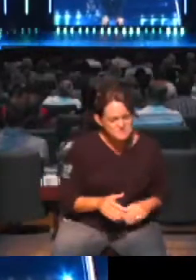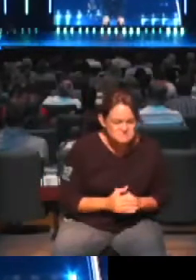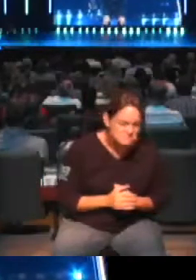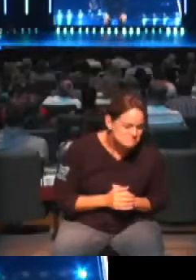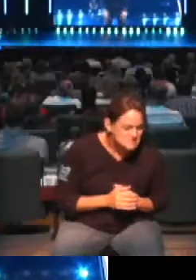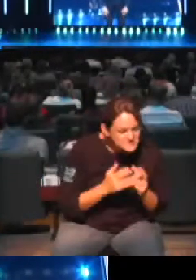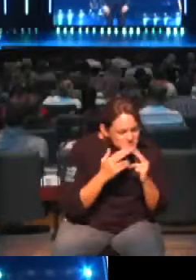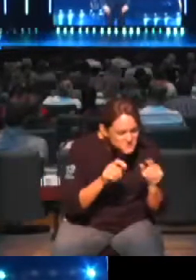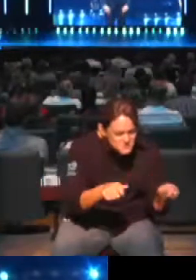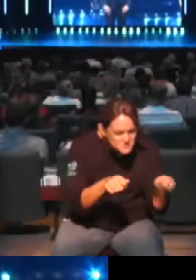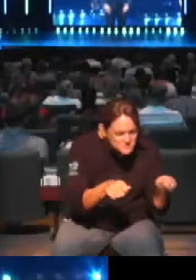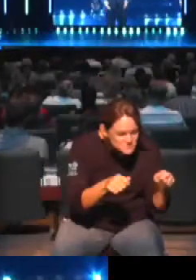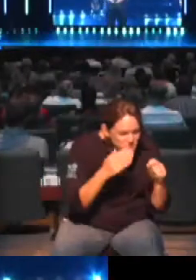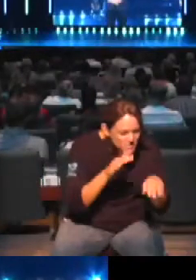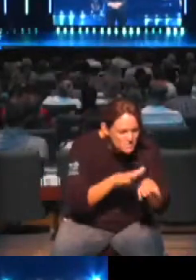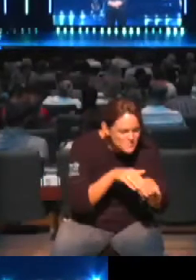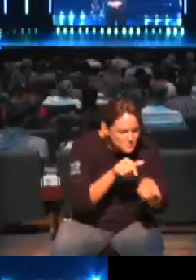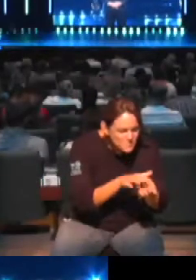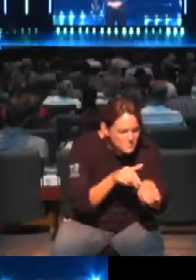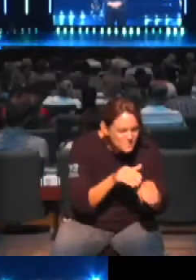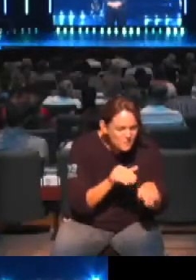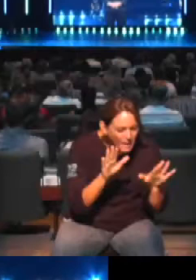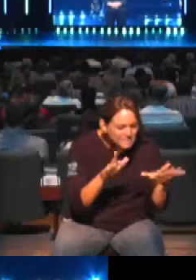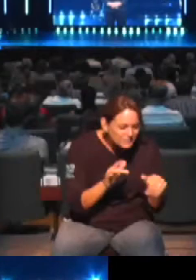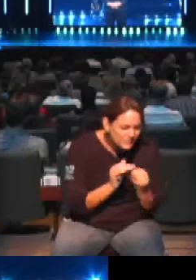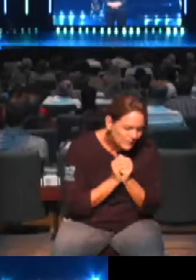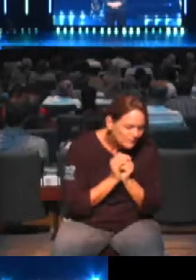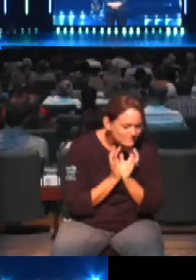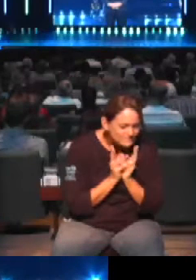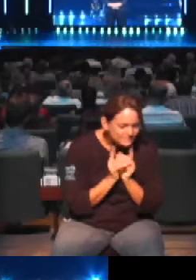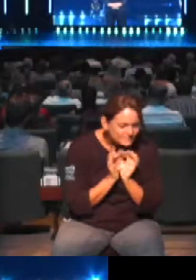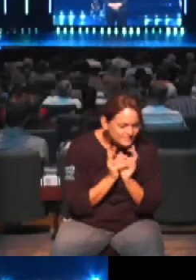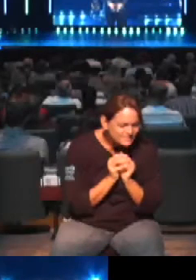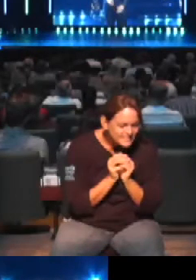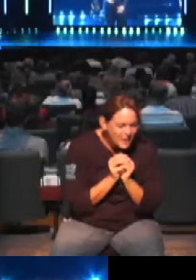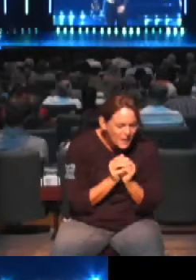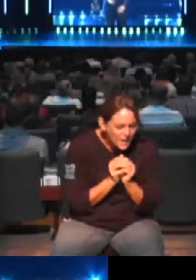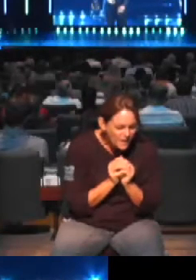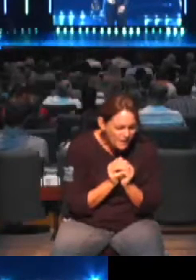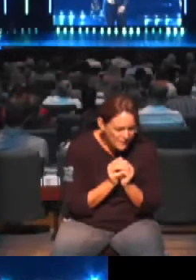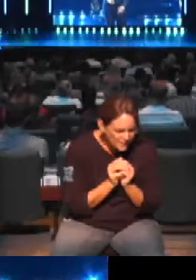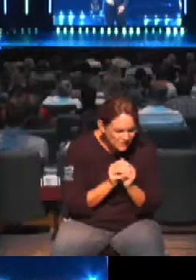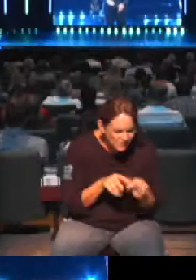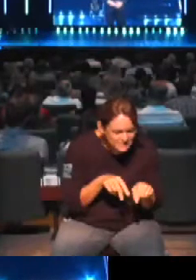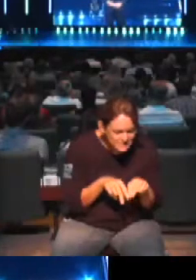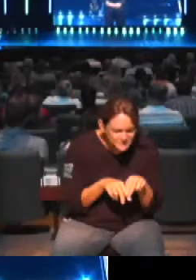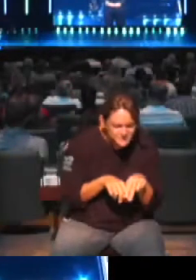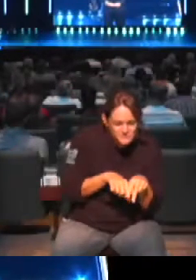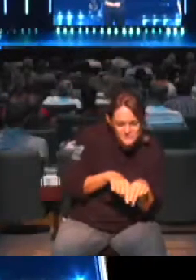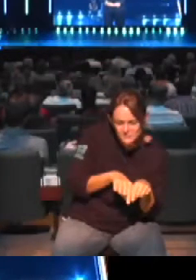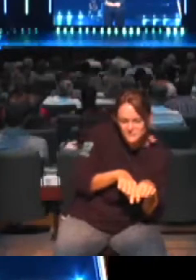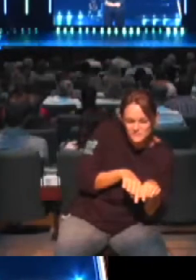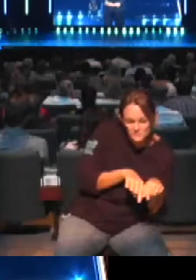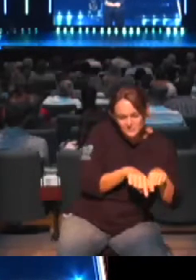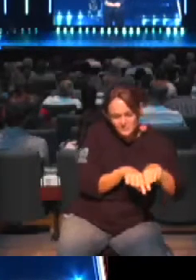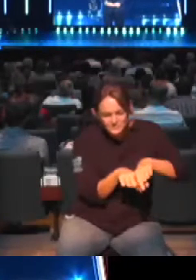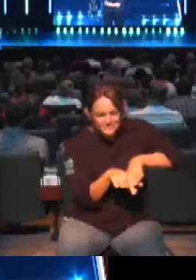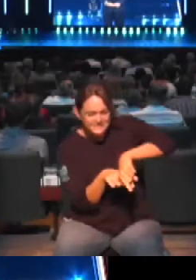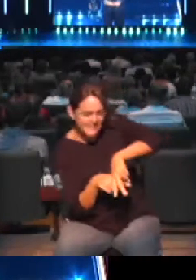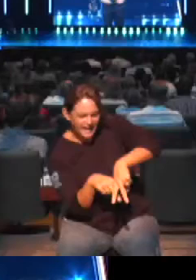look. Oh, it's the miracle of life. Oh, he's standing up. He's standing